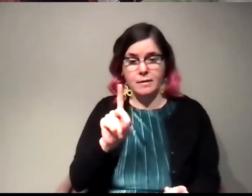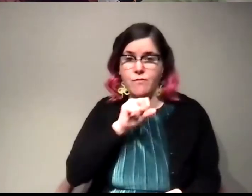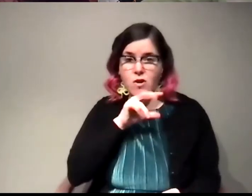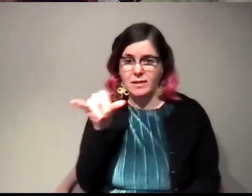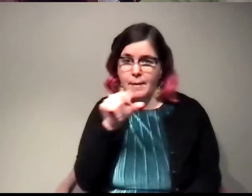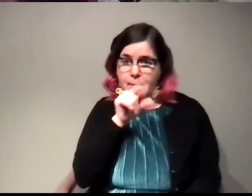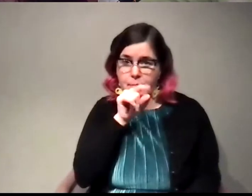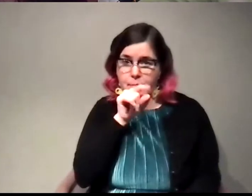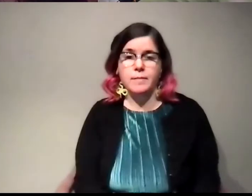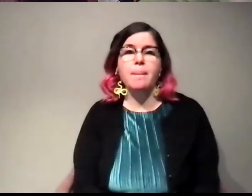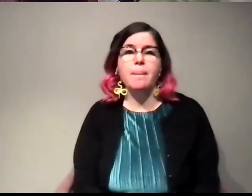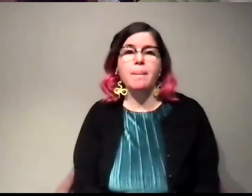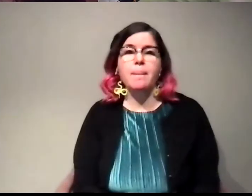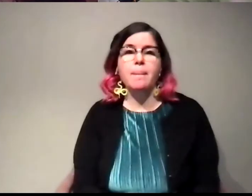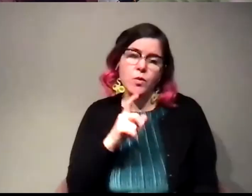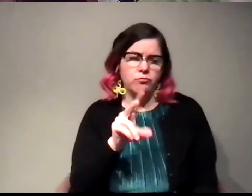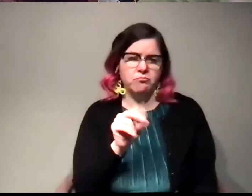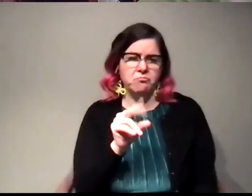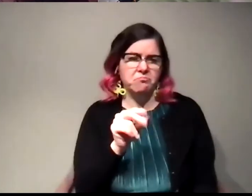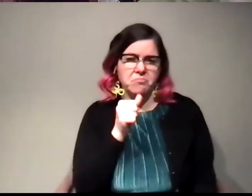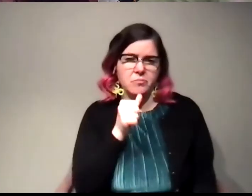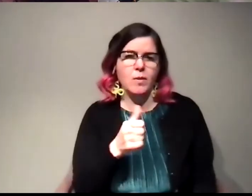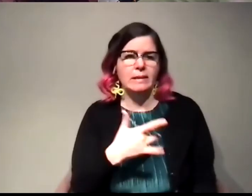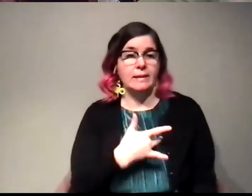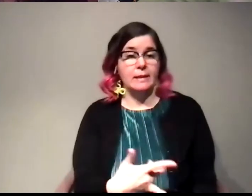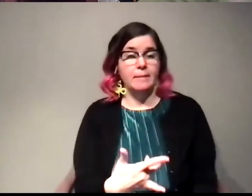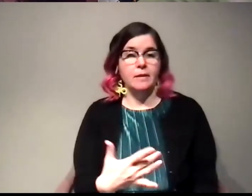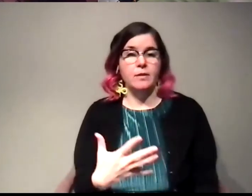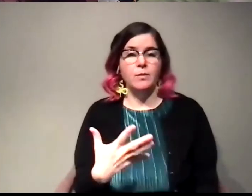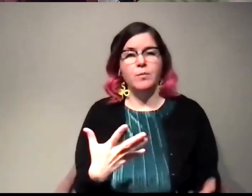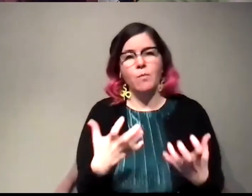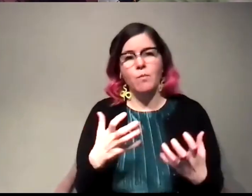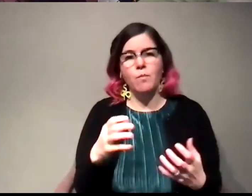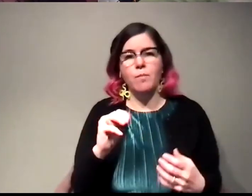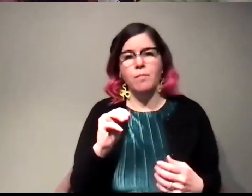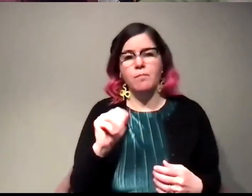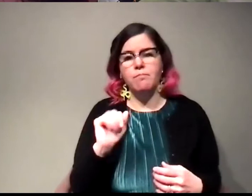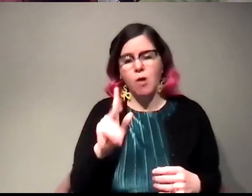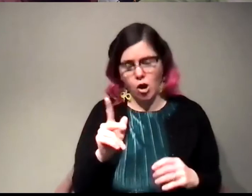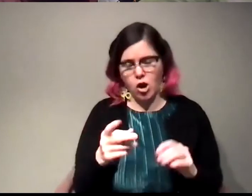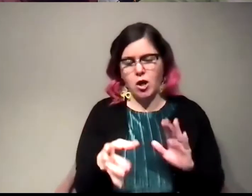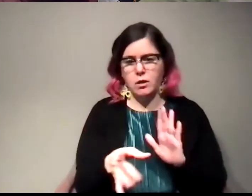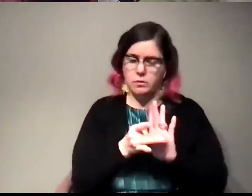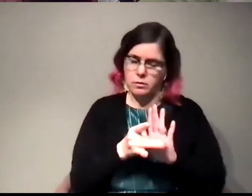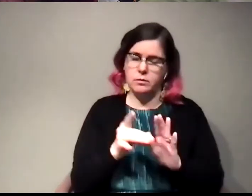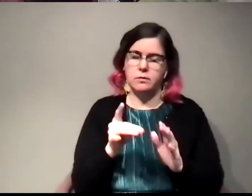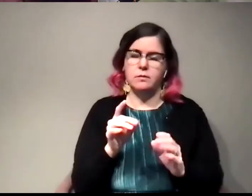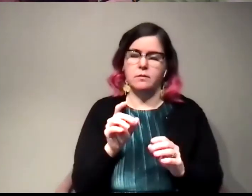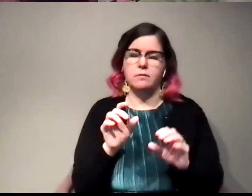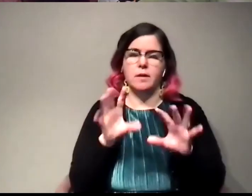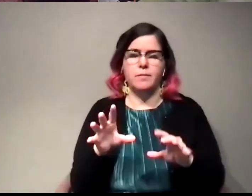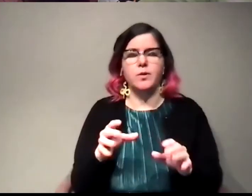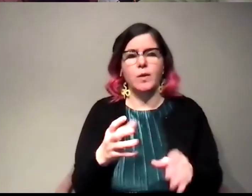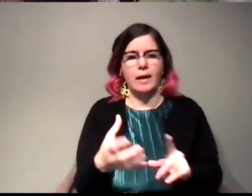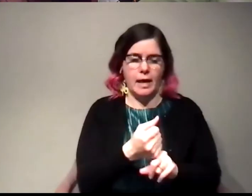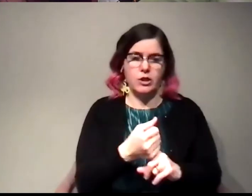that's a good question. We do not. So typically, if you want to do what's called a mark recapture study, which means you collect the animal and then you mark it in a